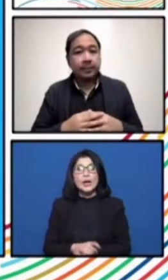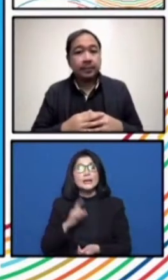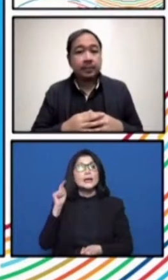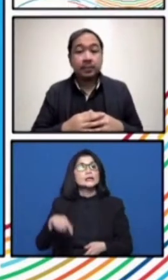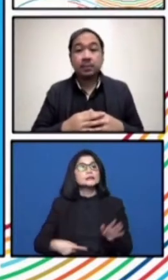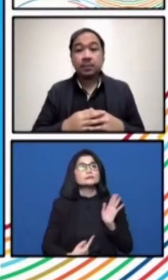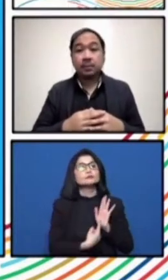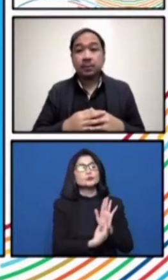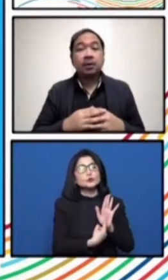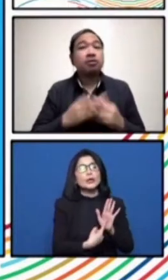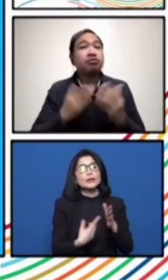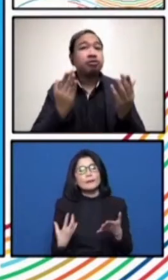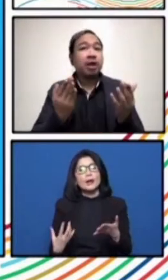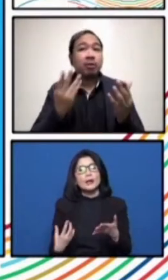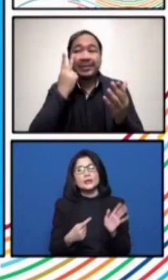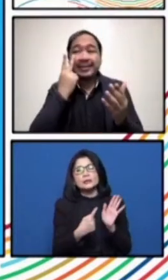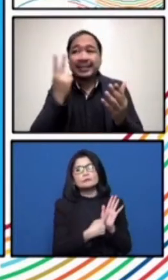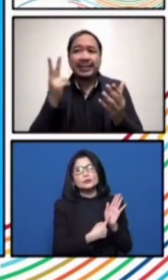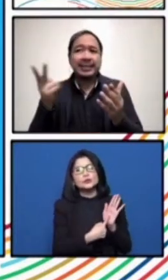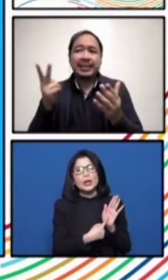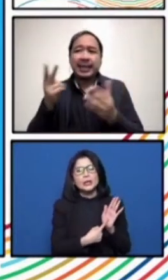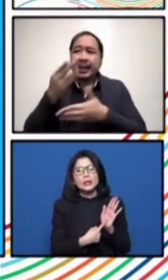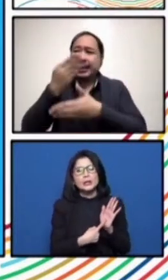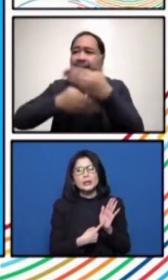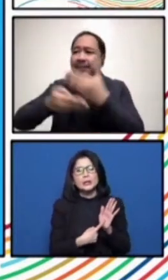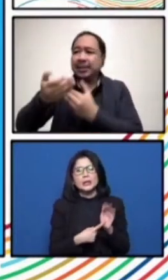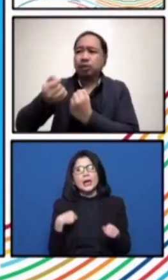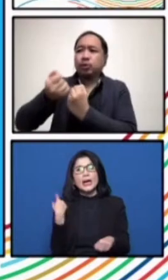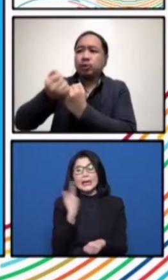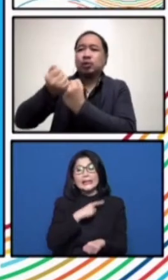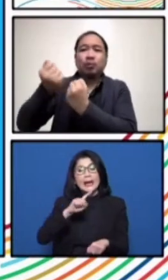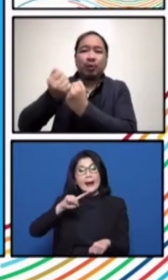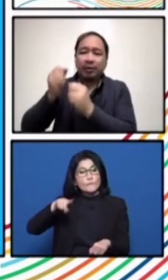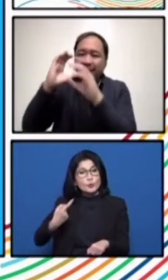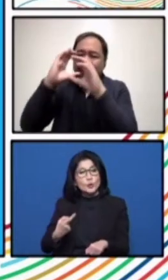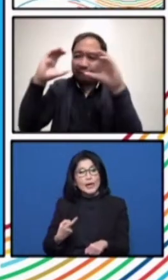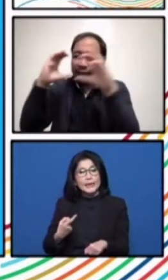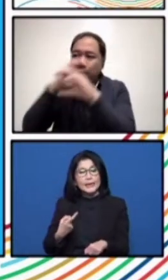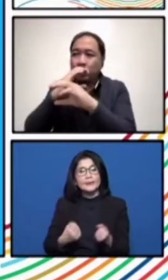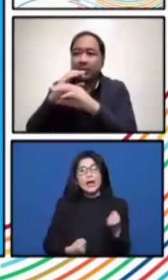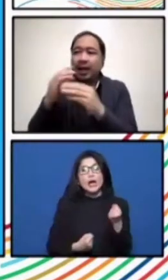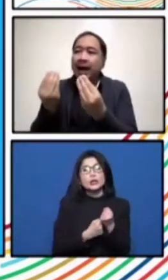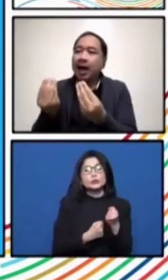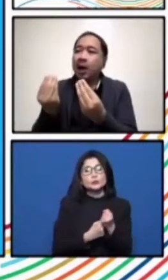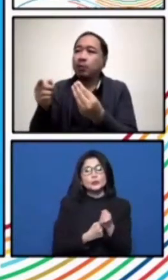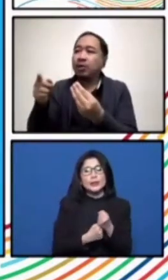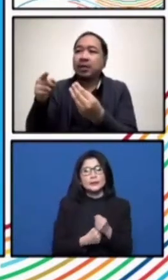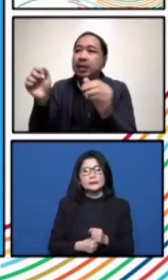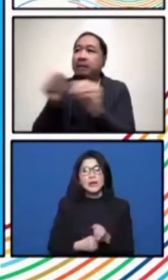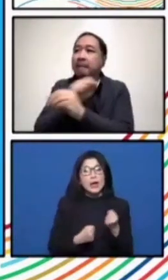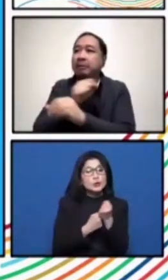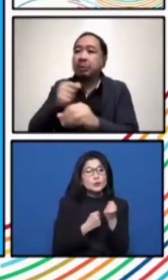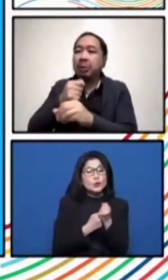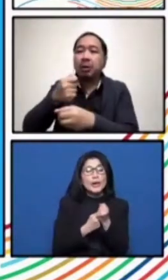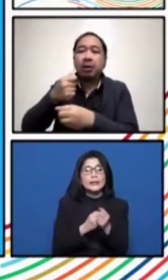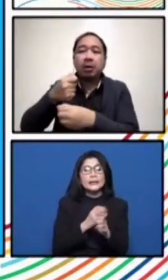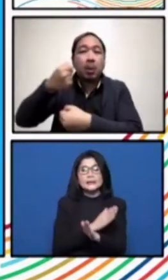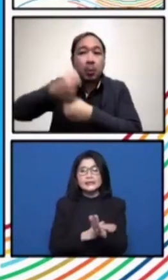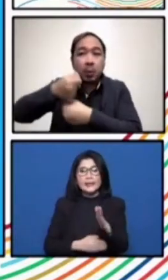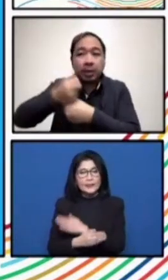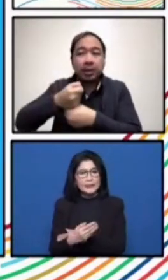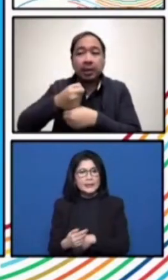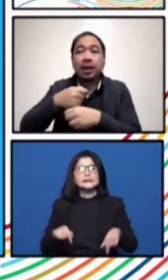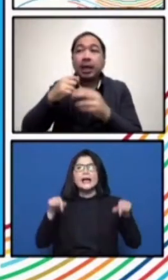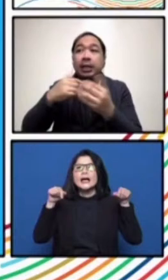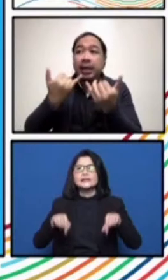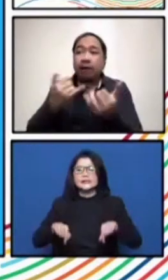false disability support that was mostly focused on incapacity to work to support for inclusion there